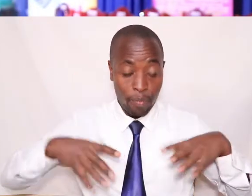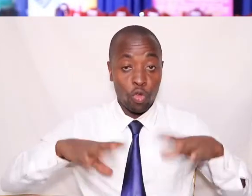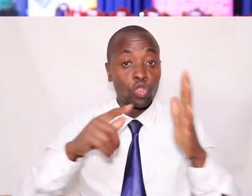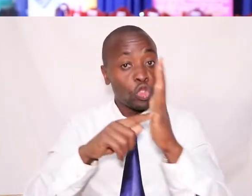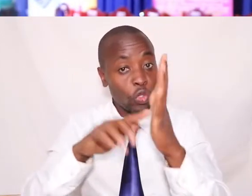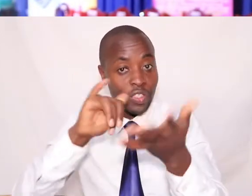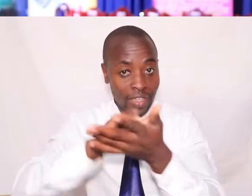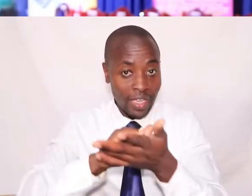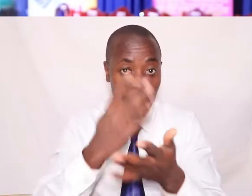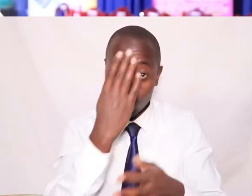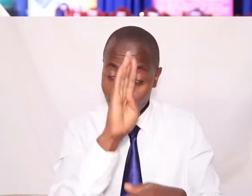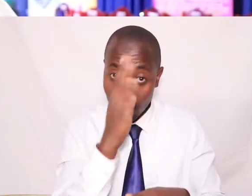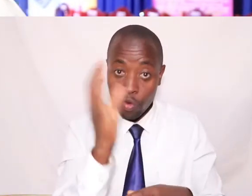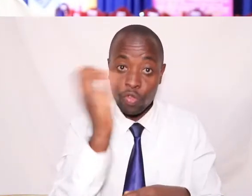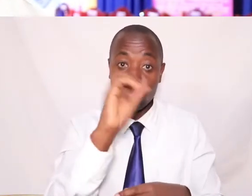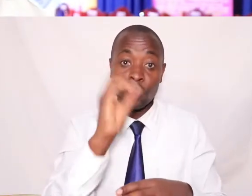that we should